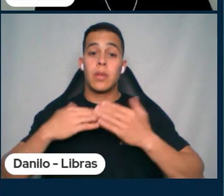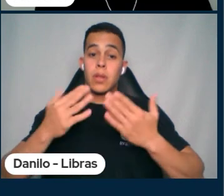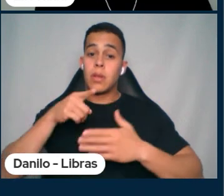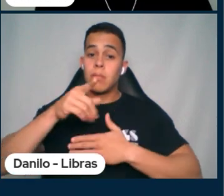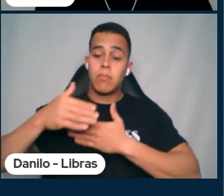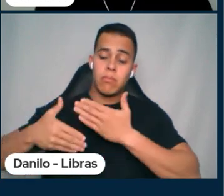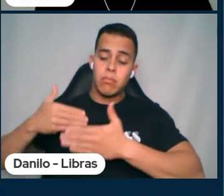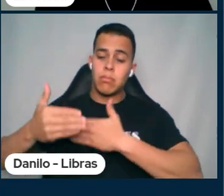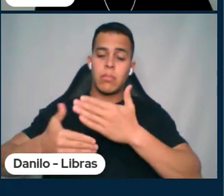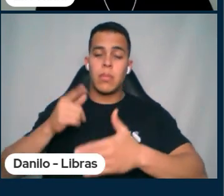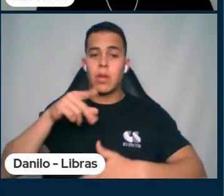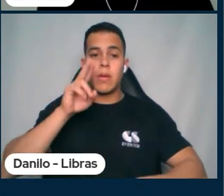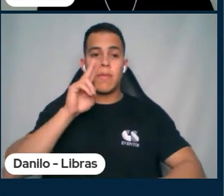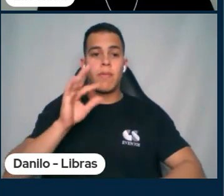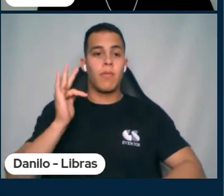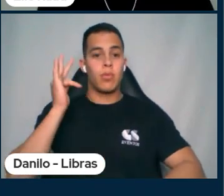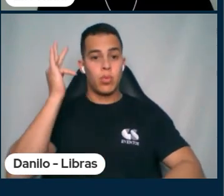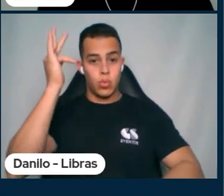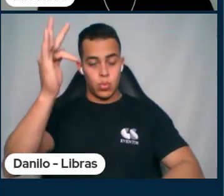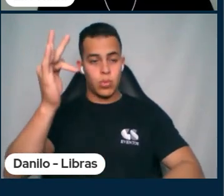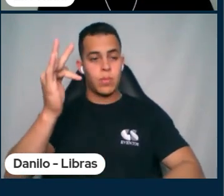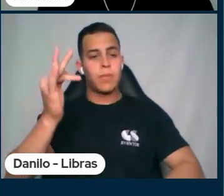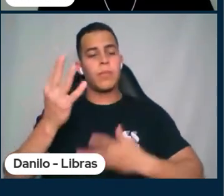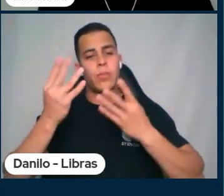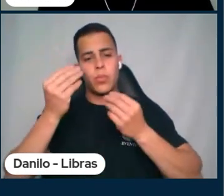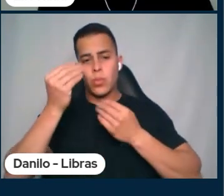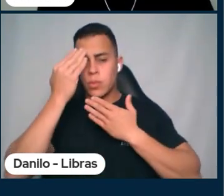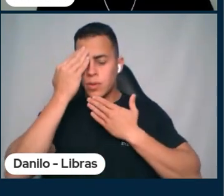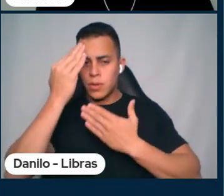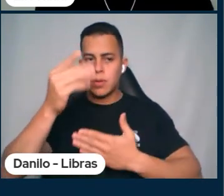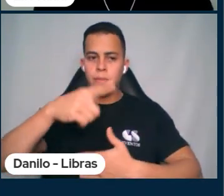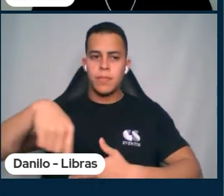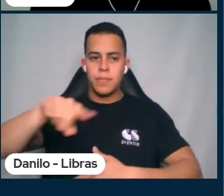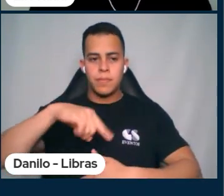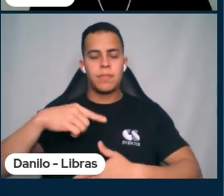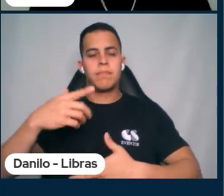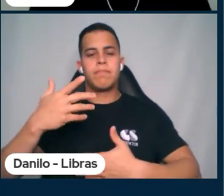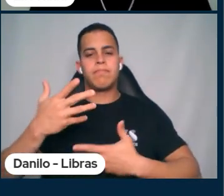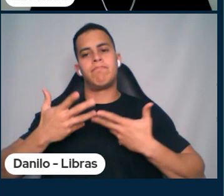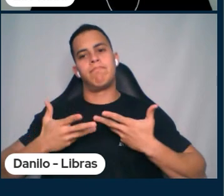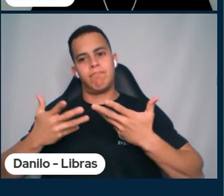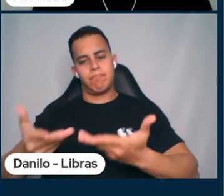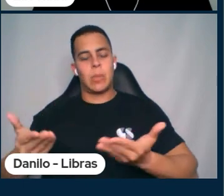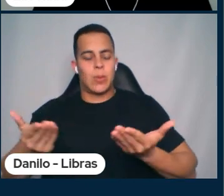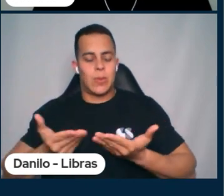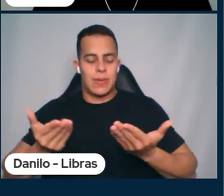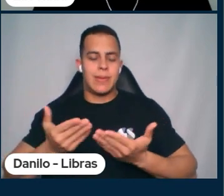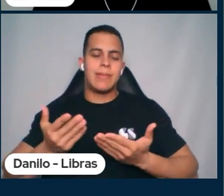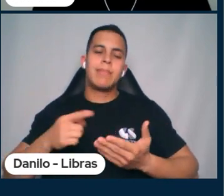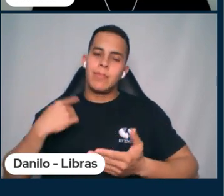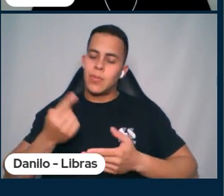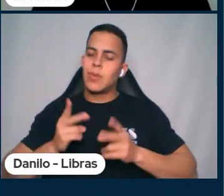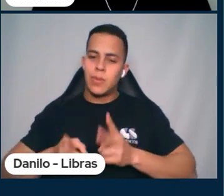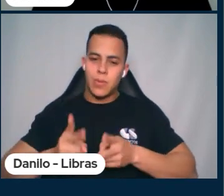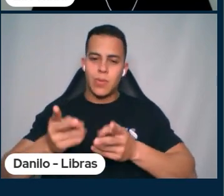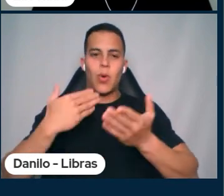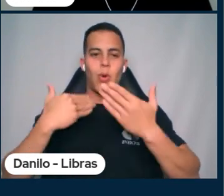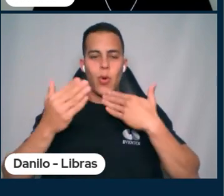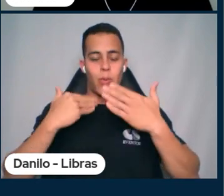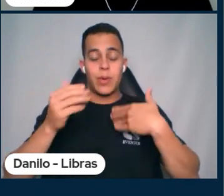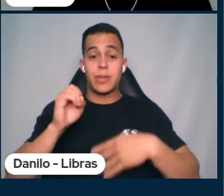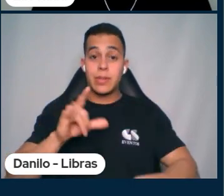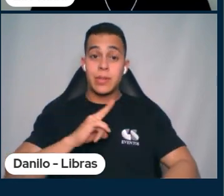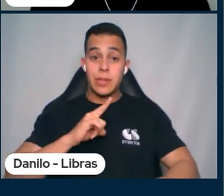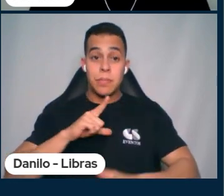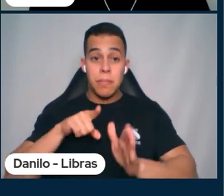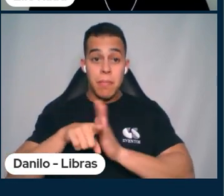Those are the ongoing trends that we see important in the future. Thank you for having me again,